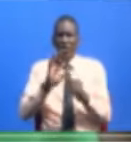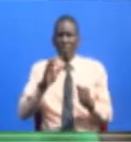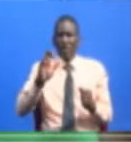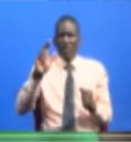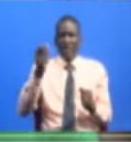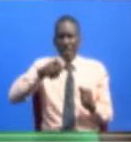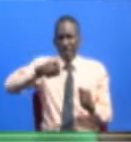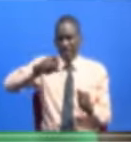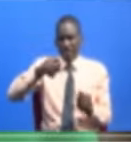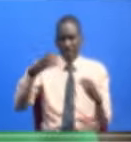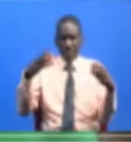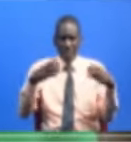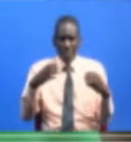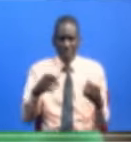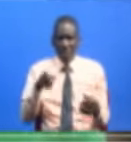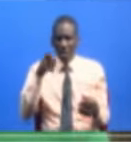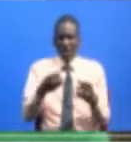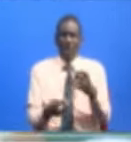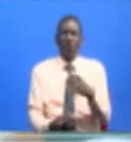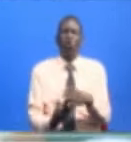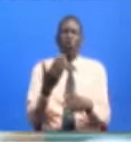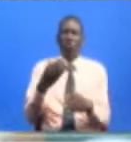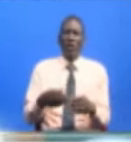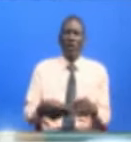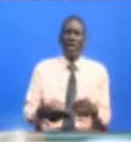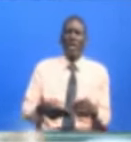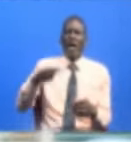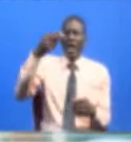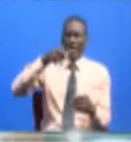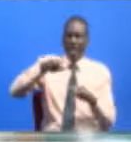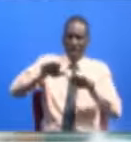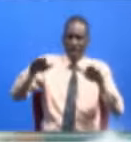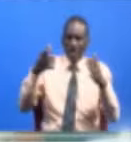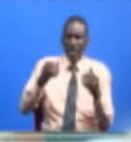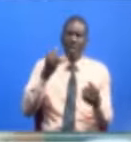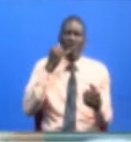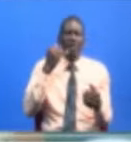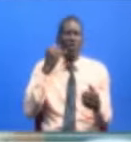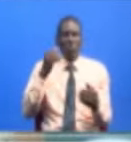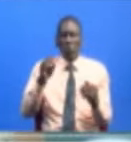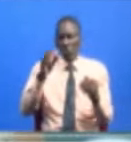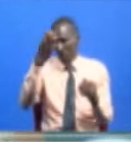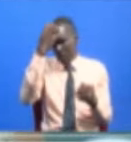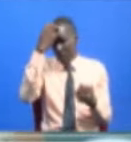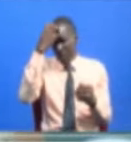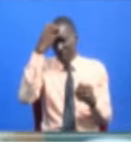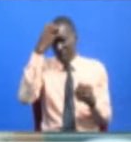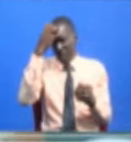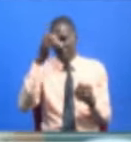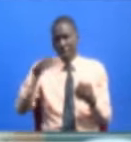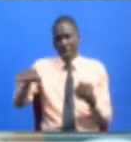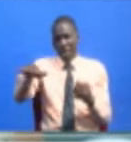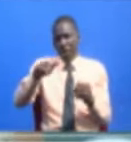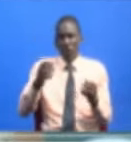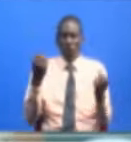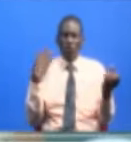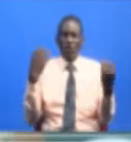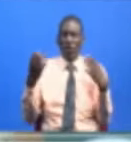Seed Company. It is grown in the high altitude in Nakuru, Kitale, parts of Kericho,